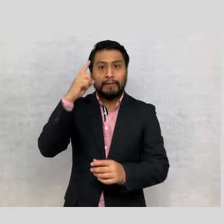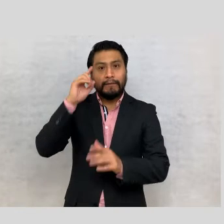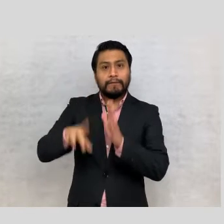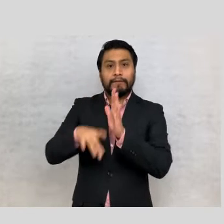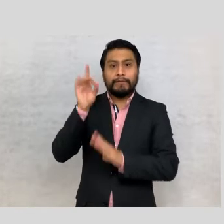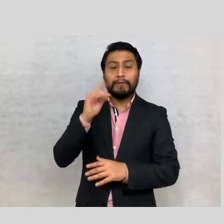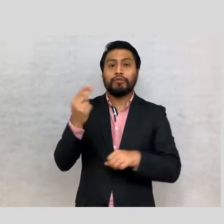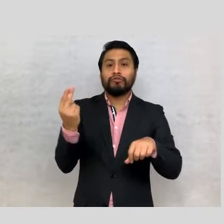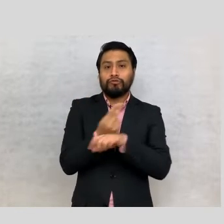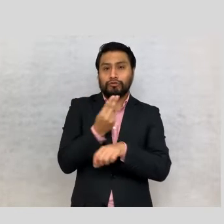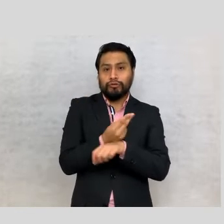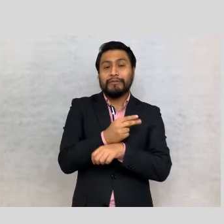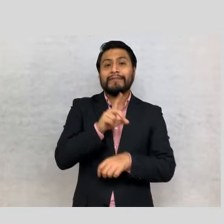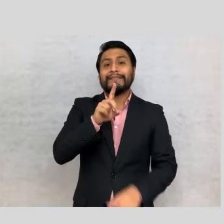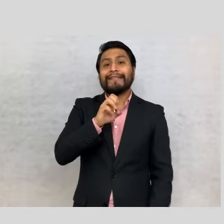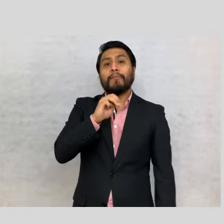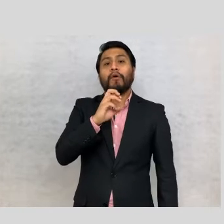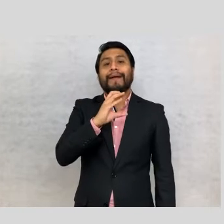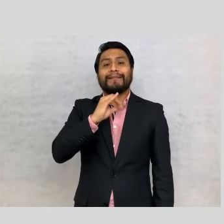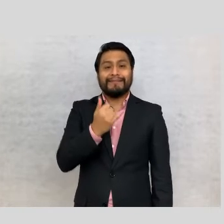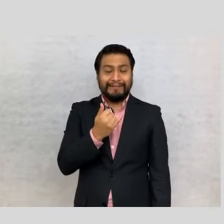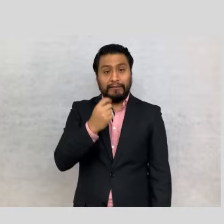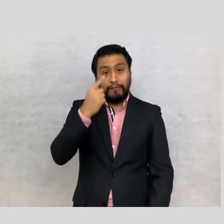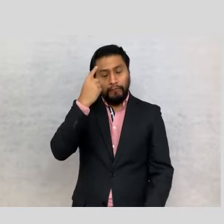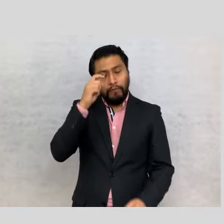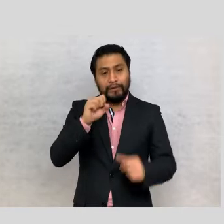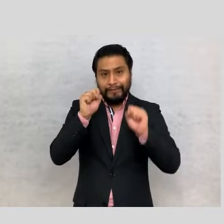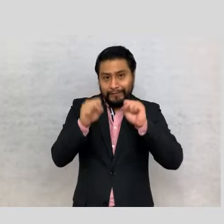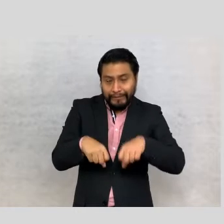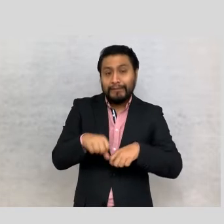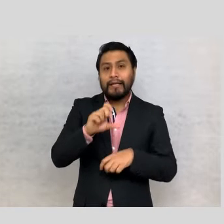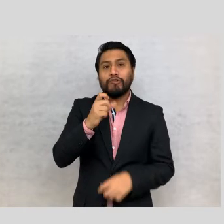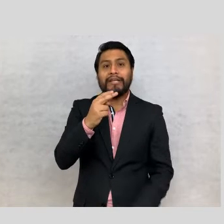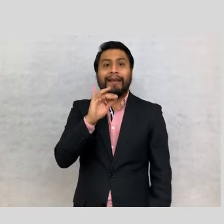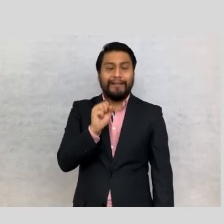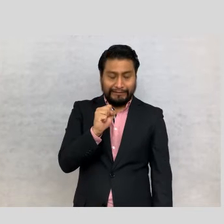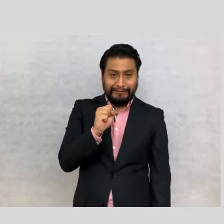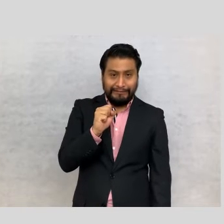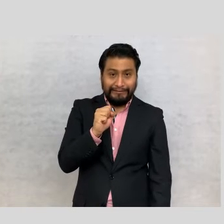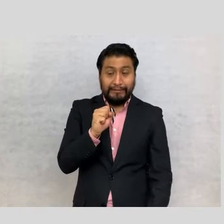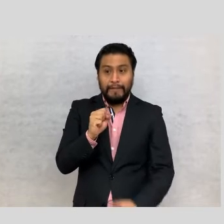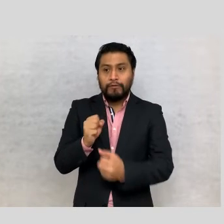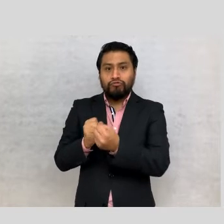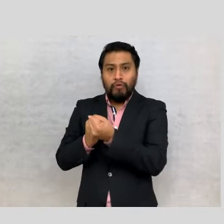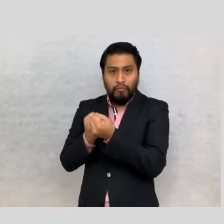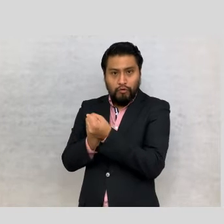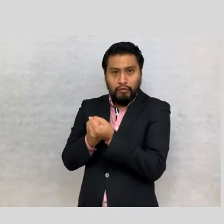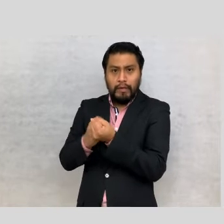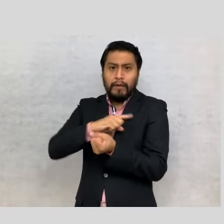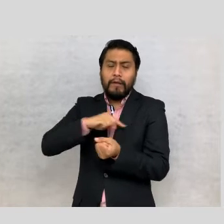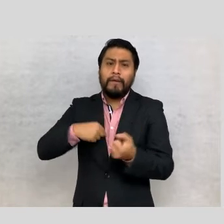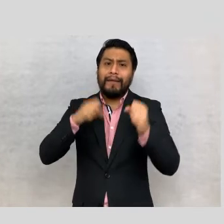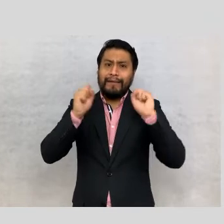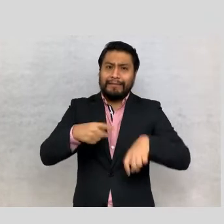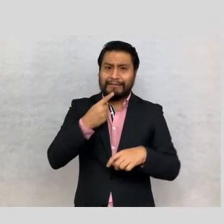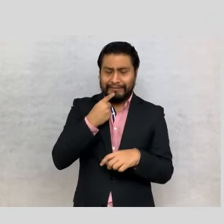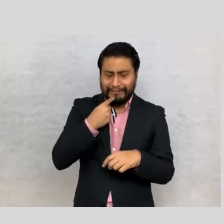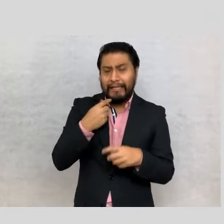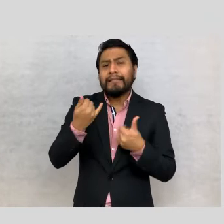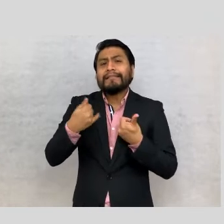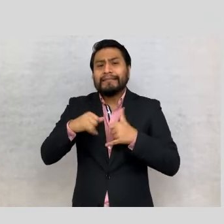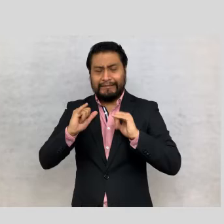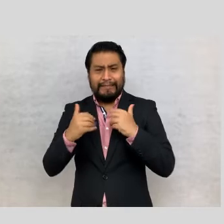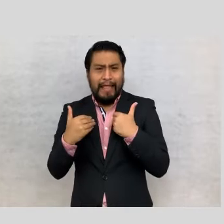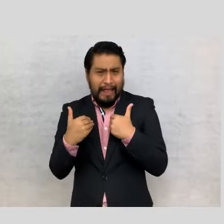to conceal its eugenic tendencies, and in which we could say that there were some remains